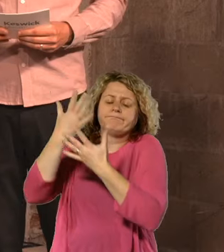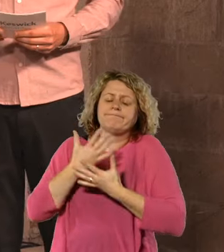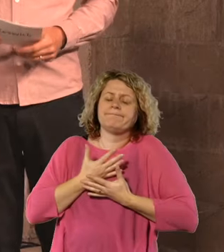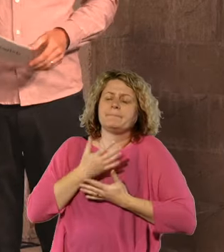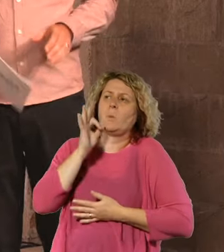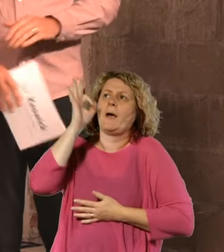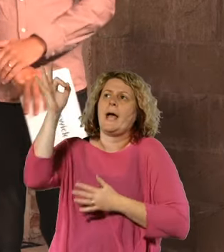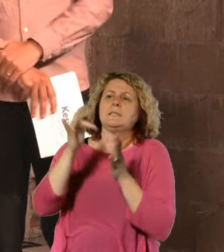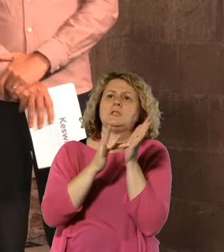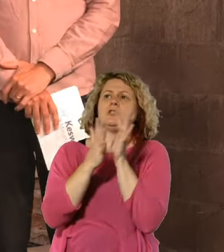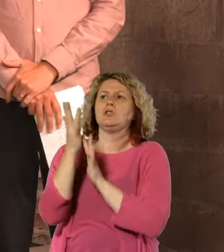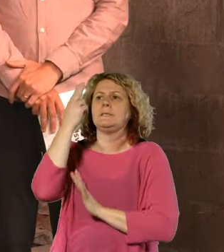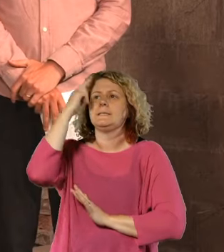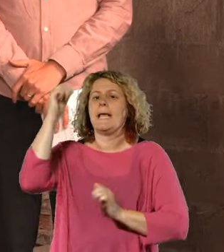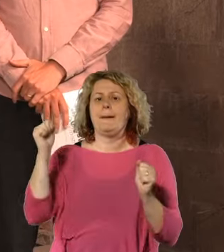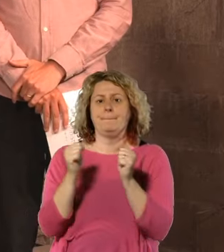Amen.